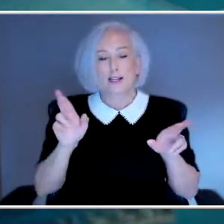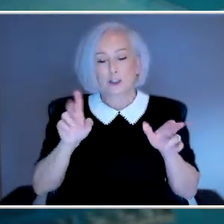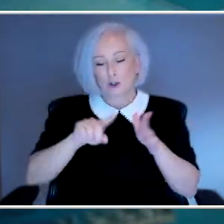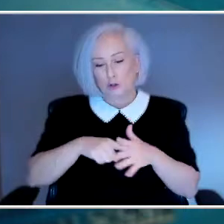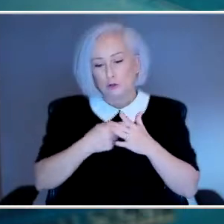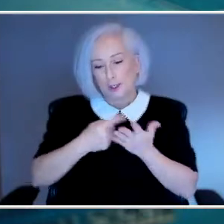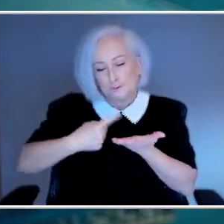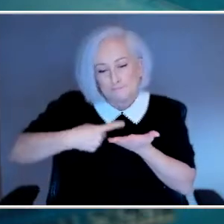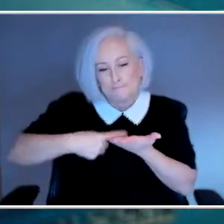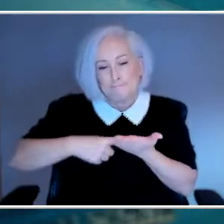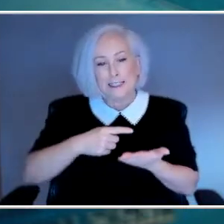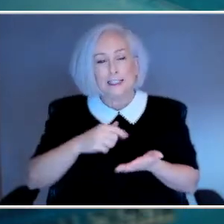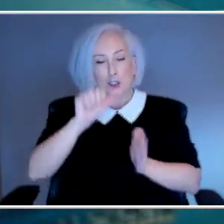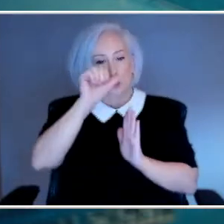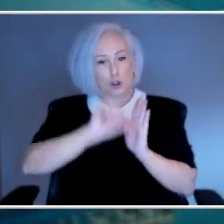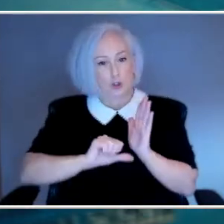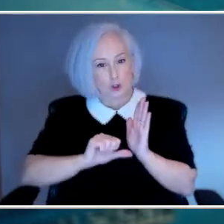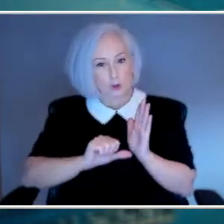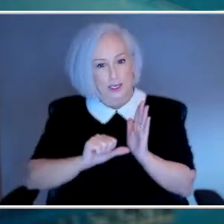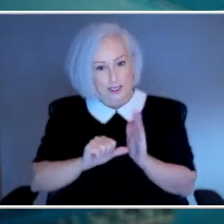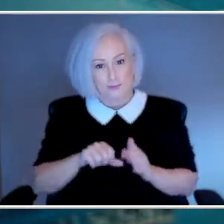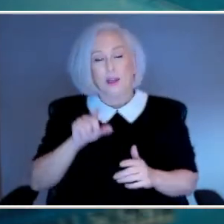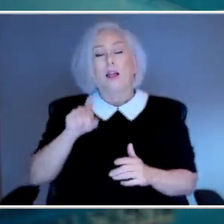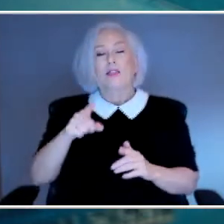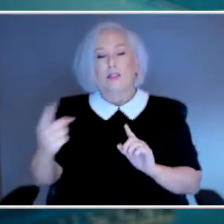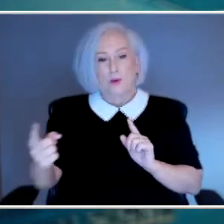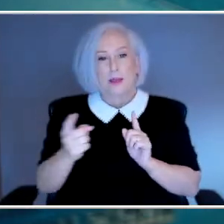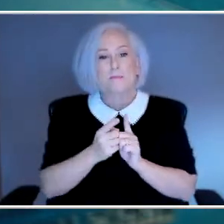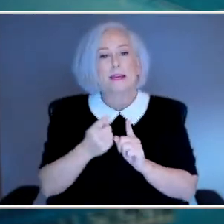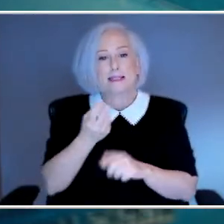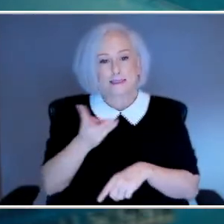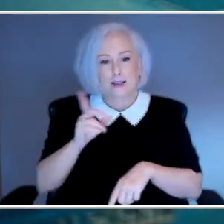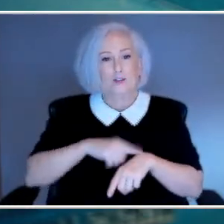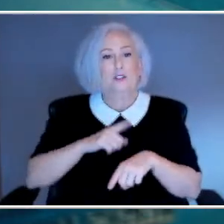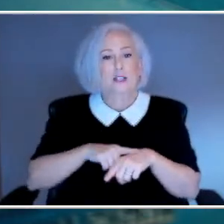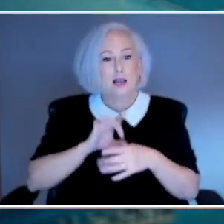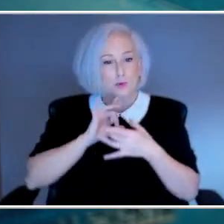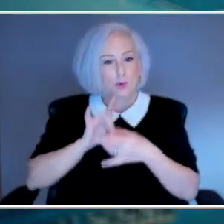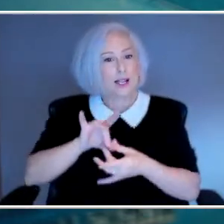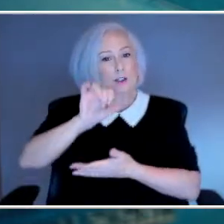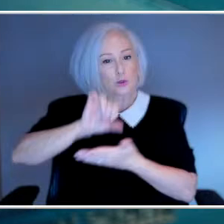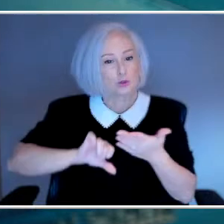come and see us, they'll meet with us several times on the surgery side to learn more about